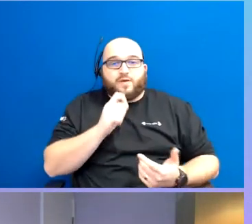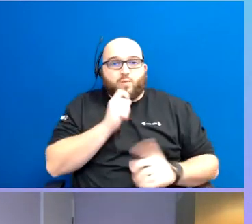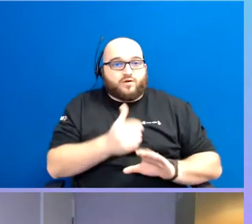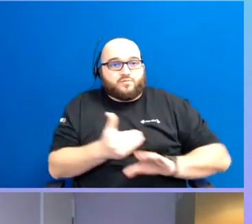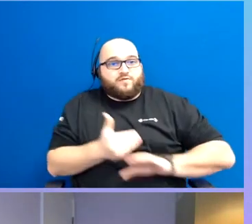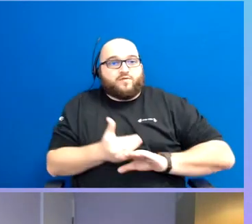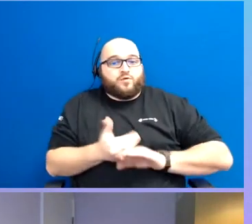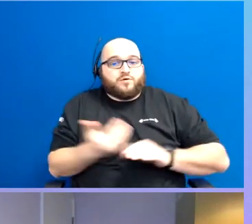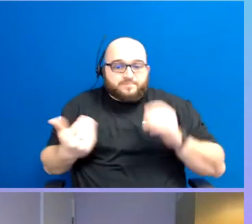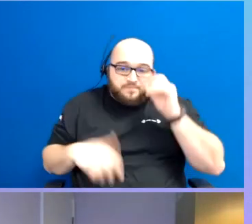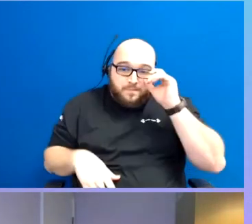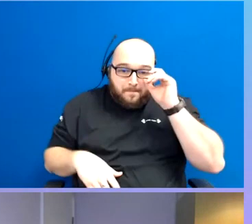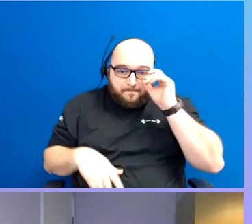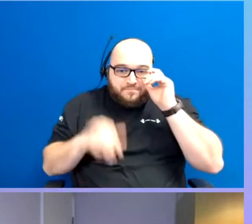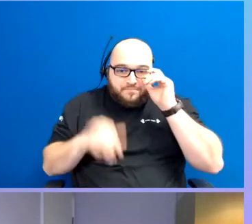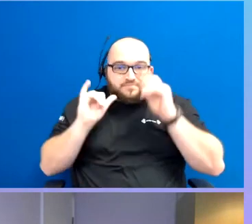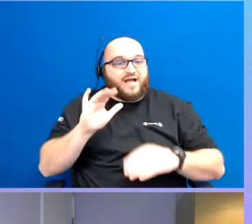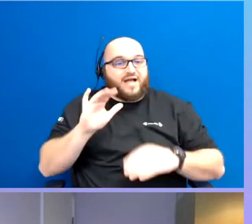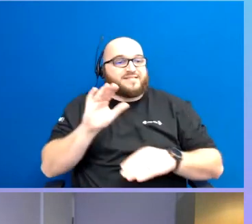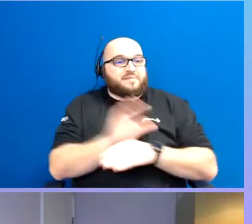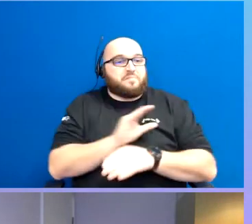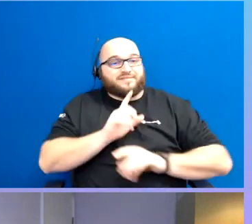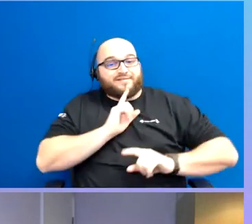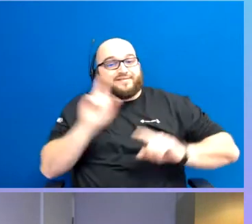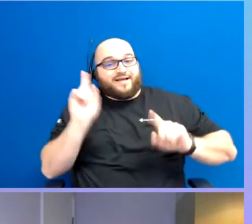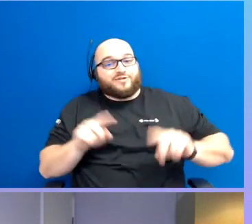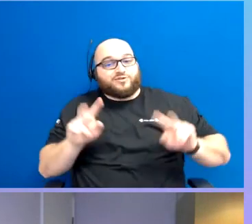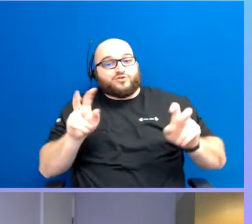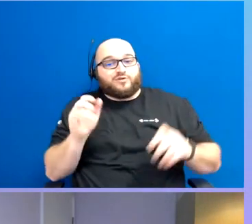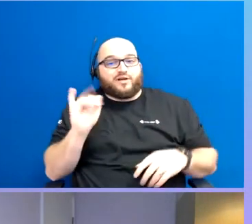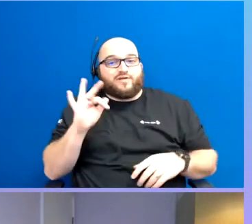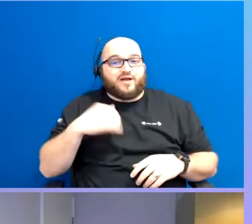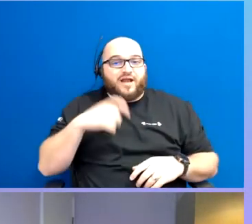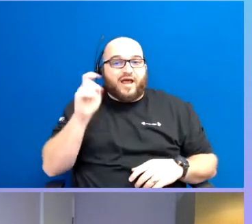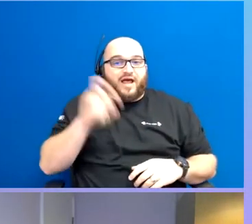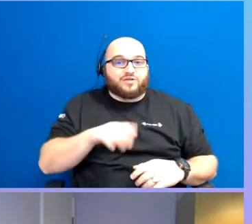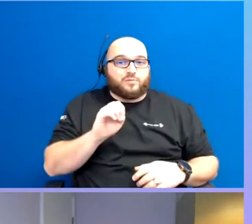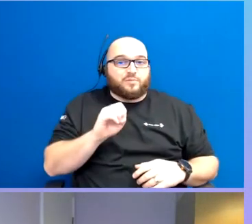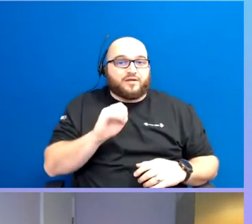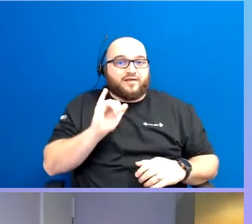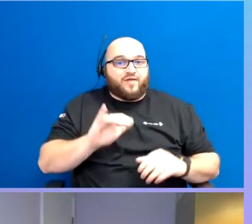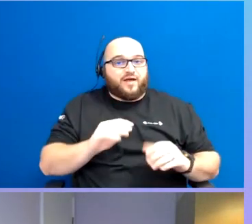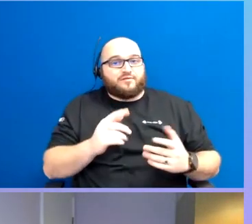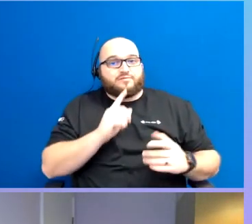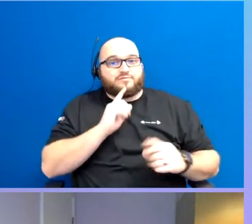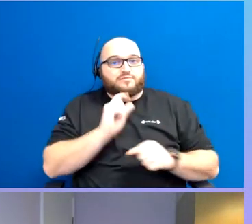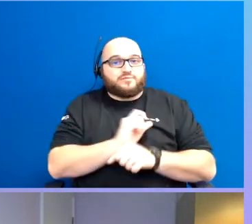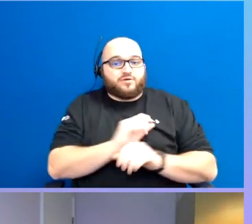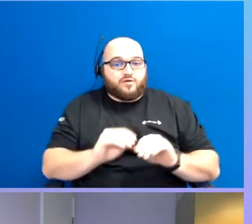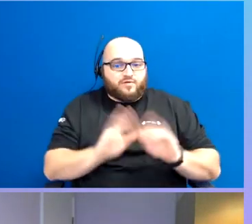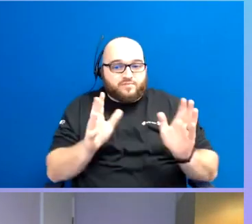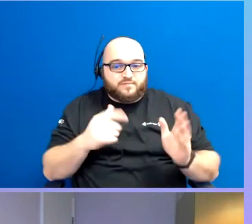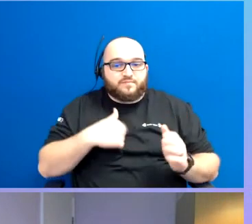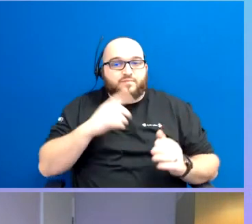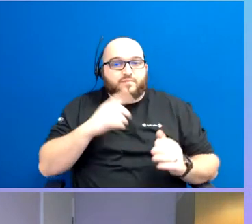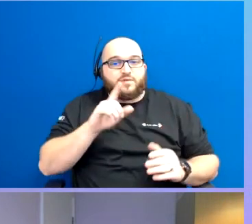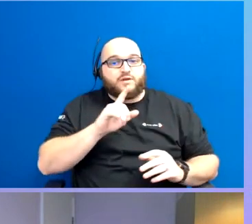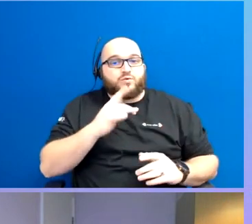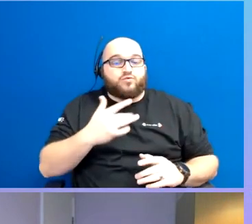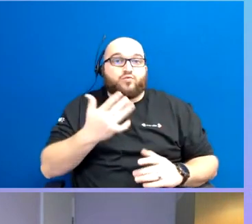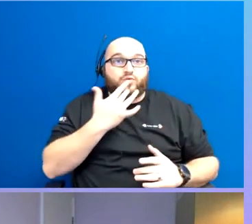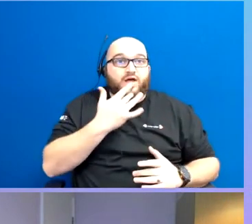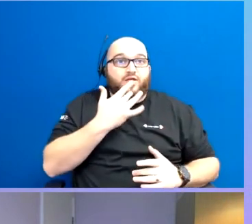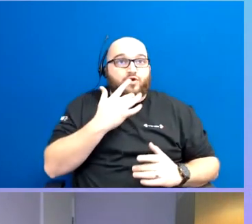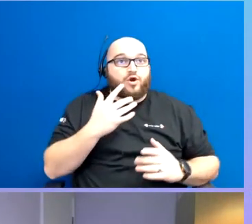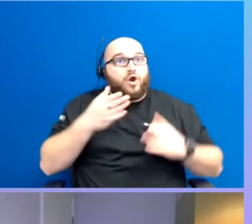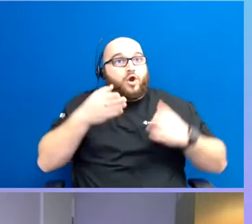have. So there's the business answer to it. If it has to be like that, it's obviously, I'd rather we're getting a human answer, but in terms of